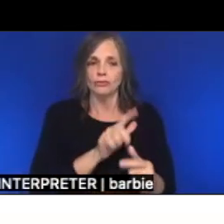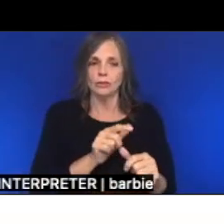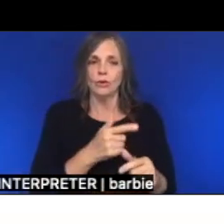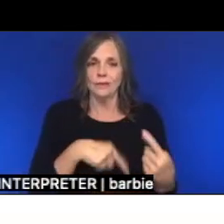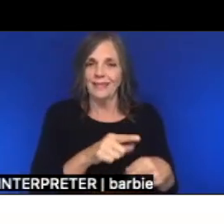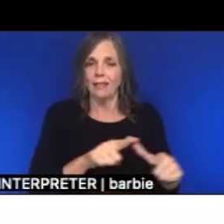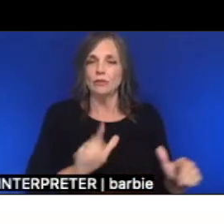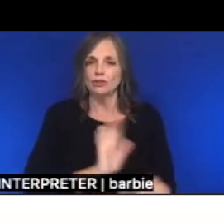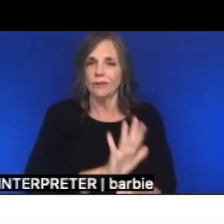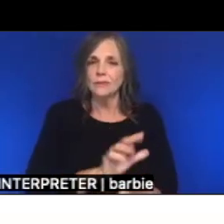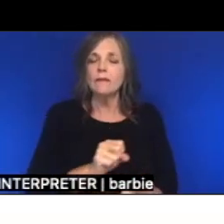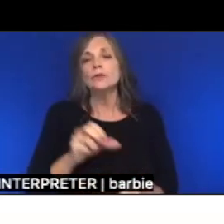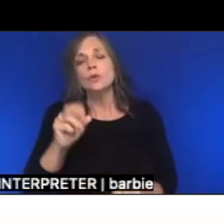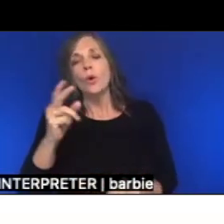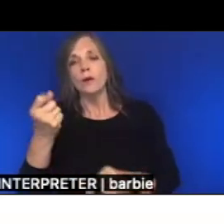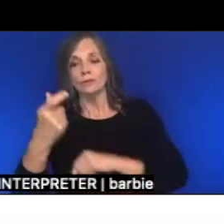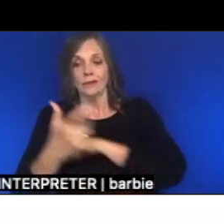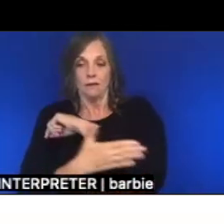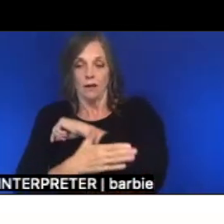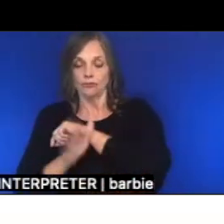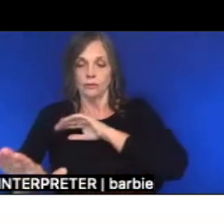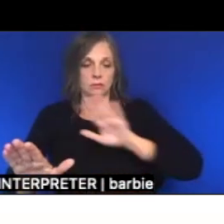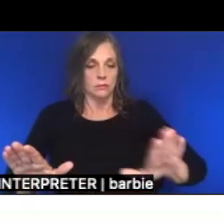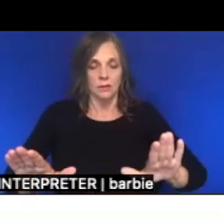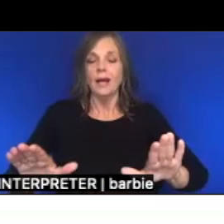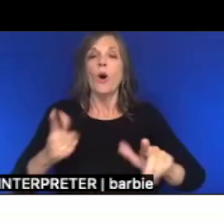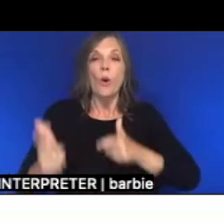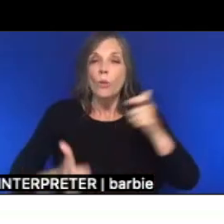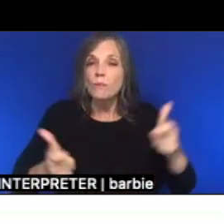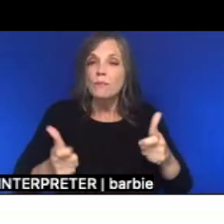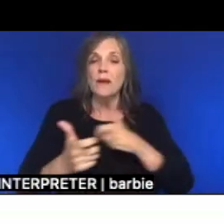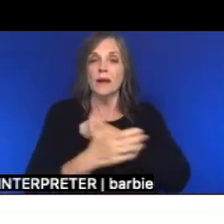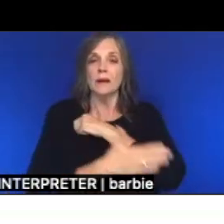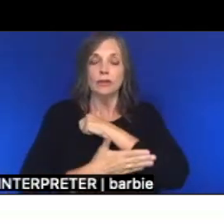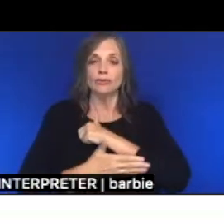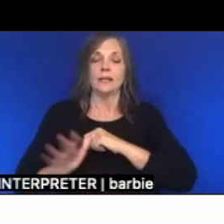between how people are signing in one region or the other.